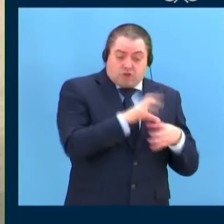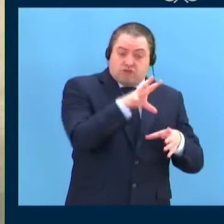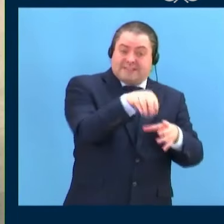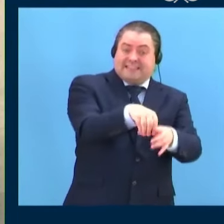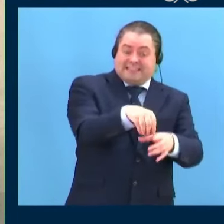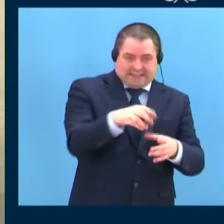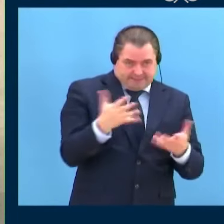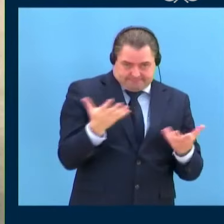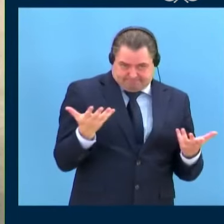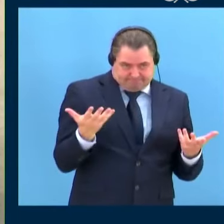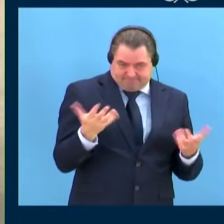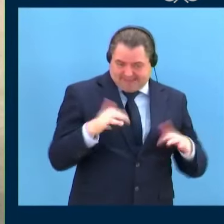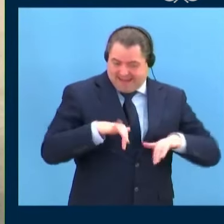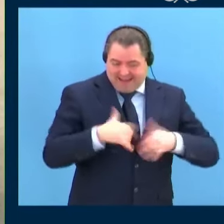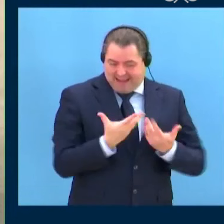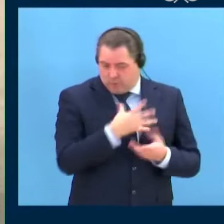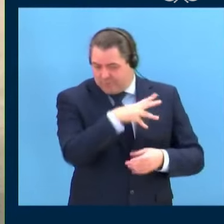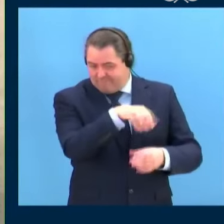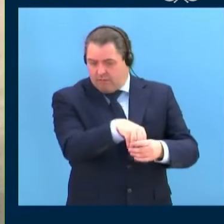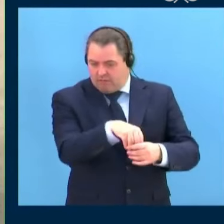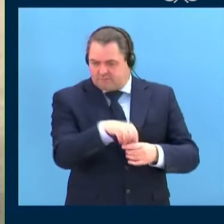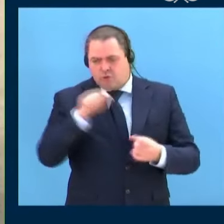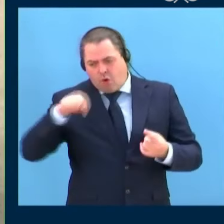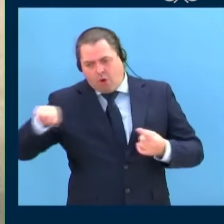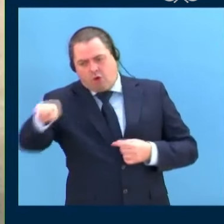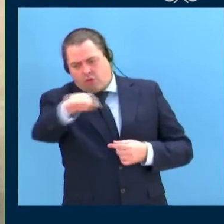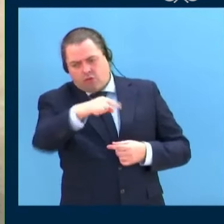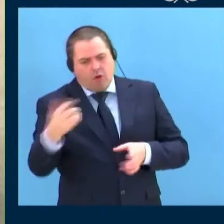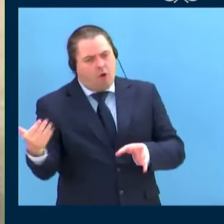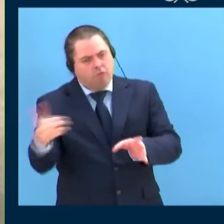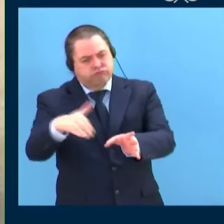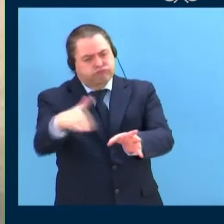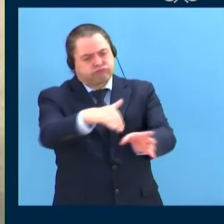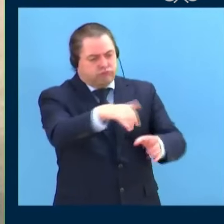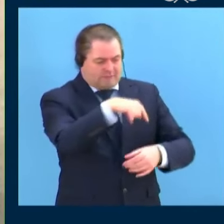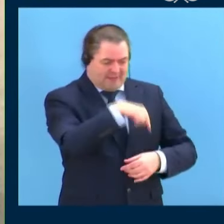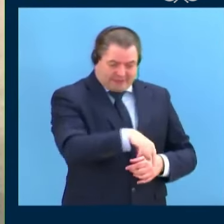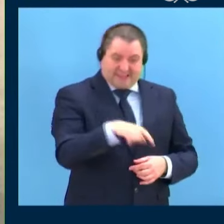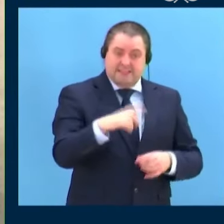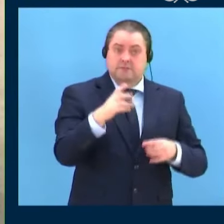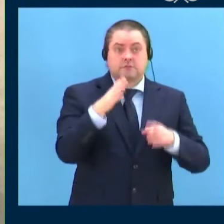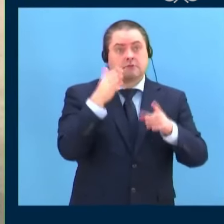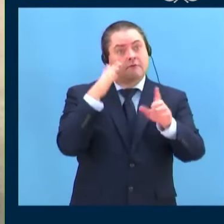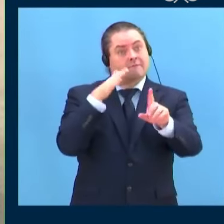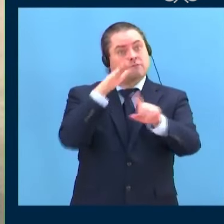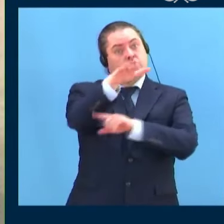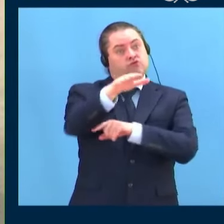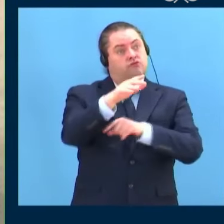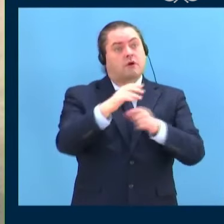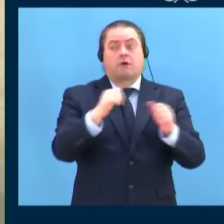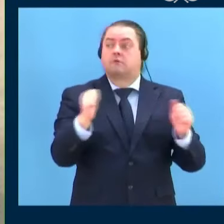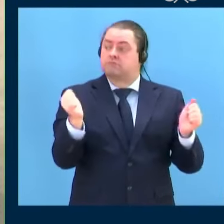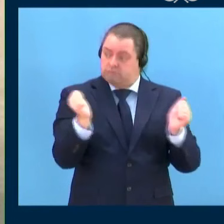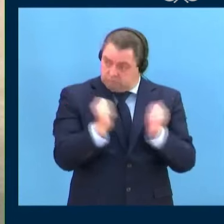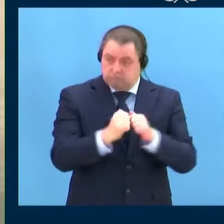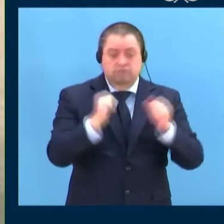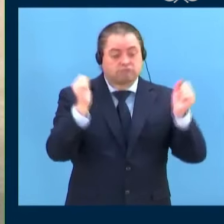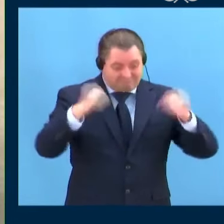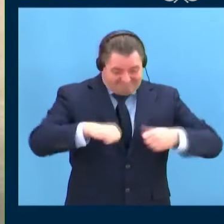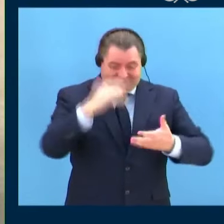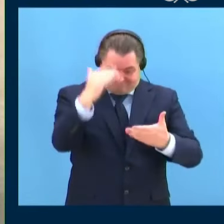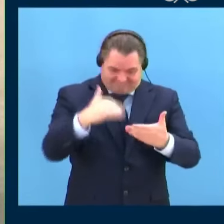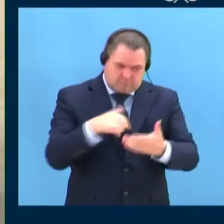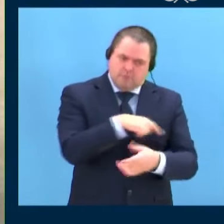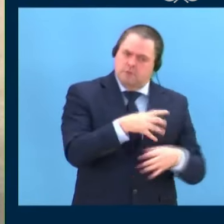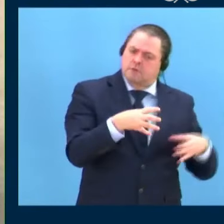out of the planned outcome document, the Pact for the Future. The same summit will consider the UN